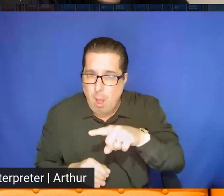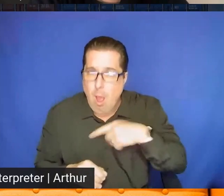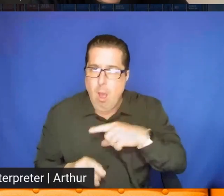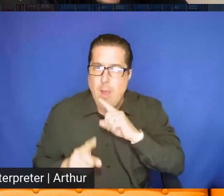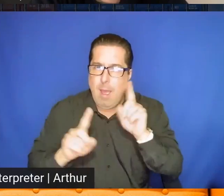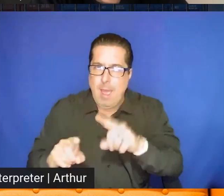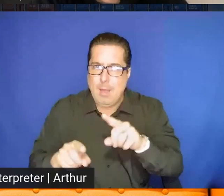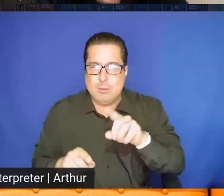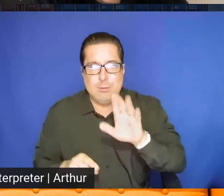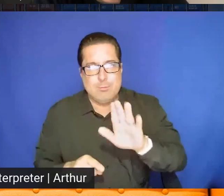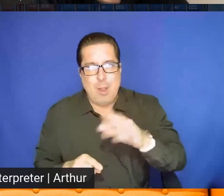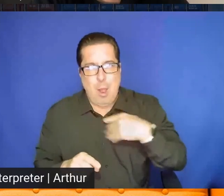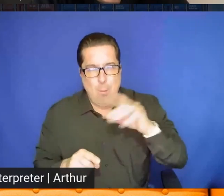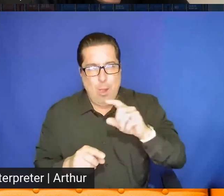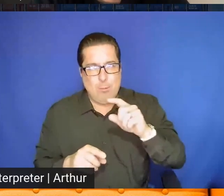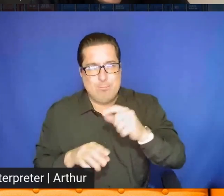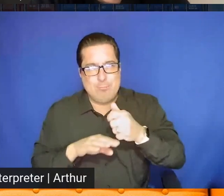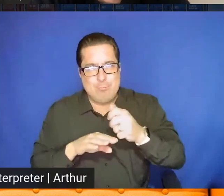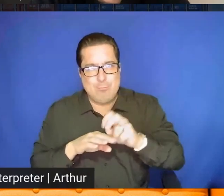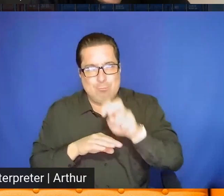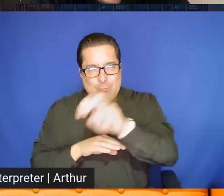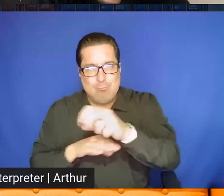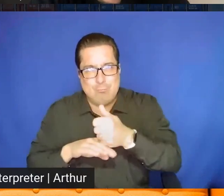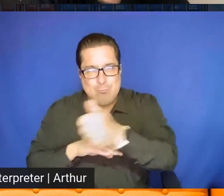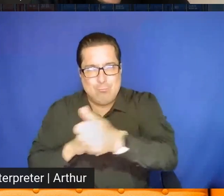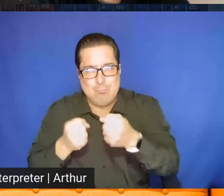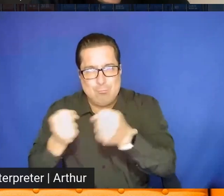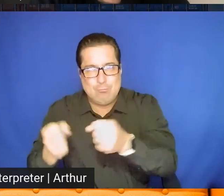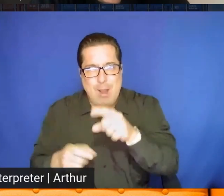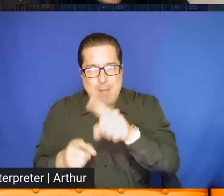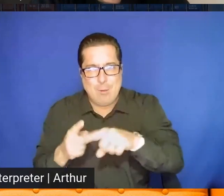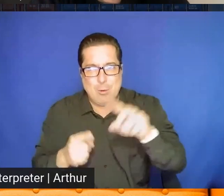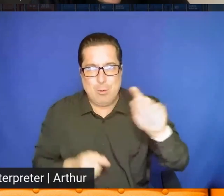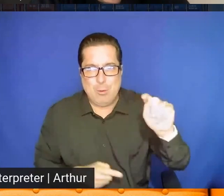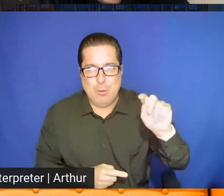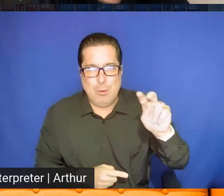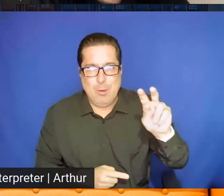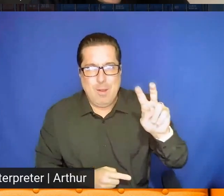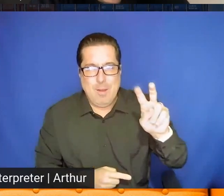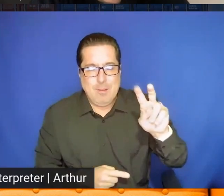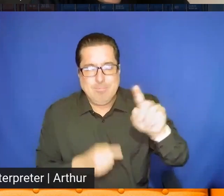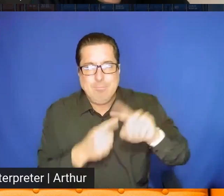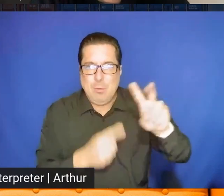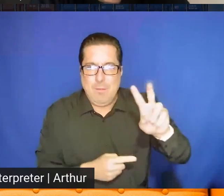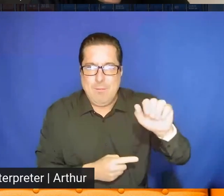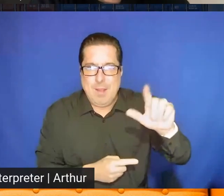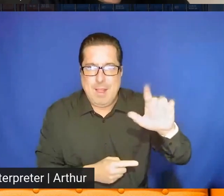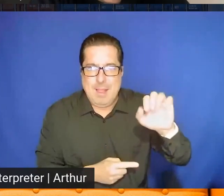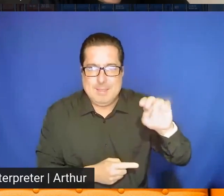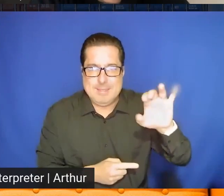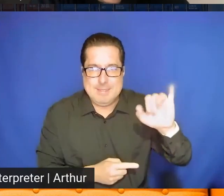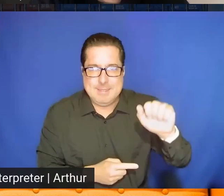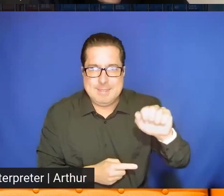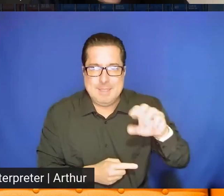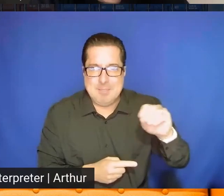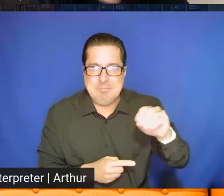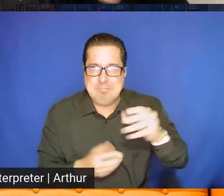to Valencia and see everyone. In I don't know what we call meet space, which has not been available to us for a couple